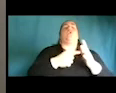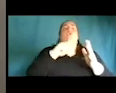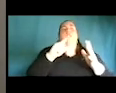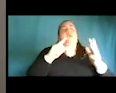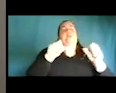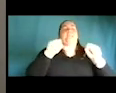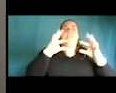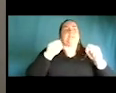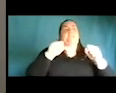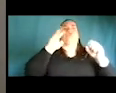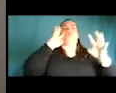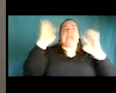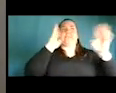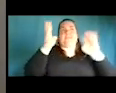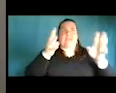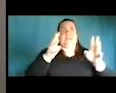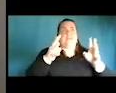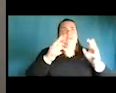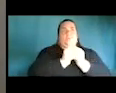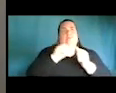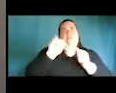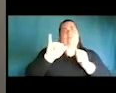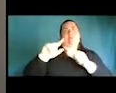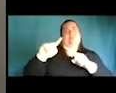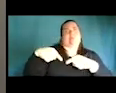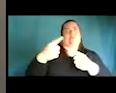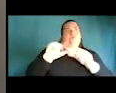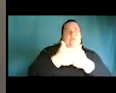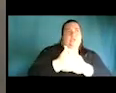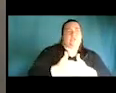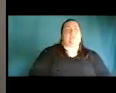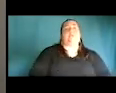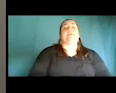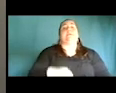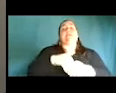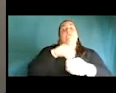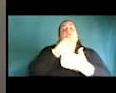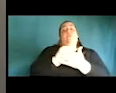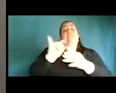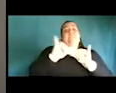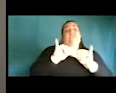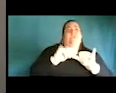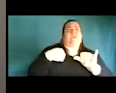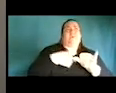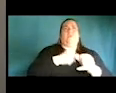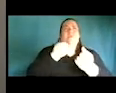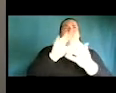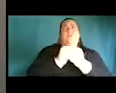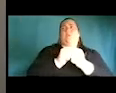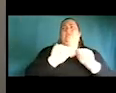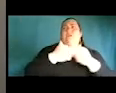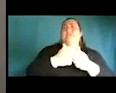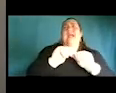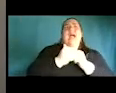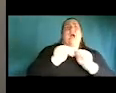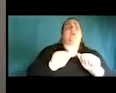challenges. And in the School of Engineering, we were confronted with the challenge of how to continue to deliver a rigorous